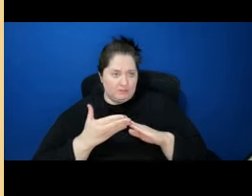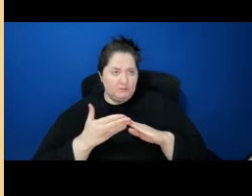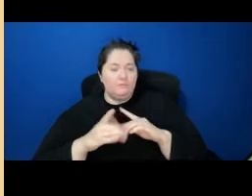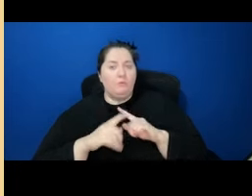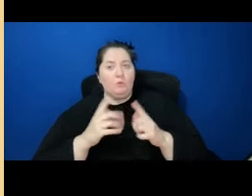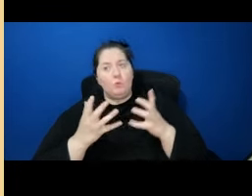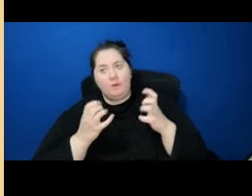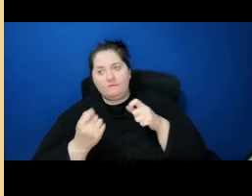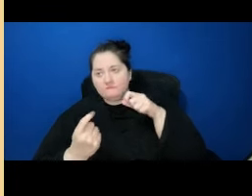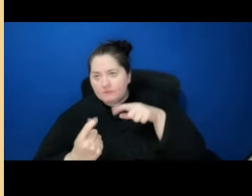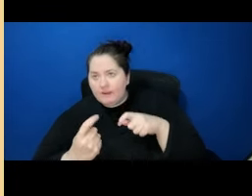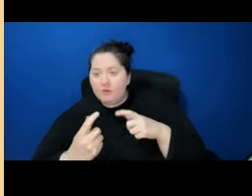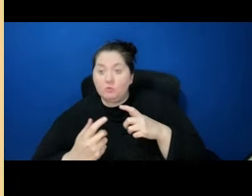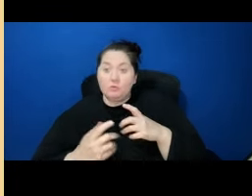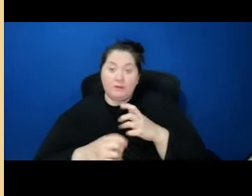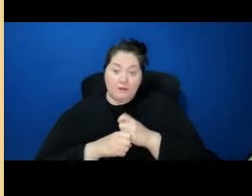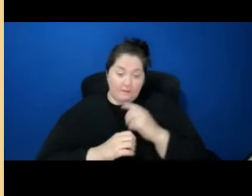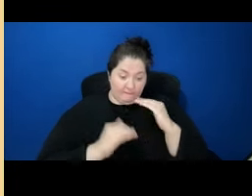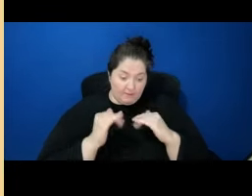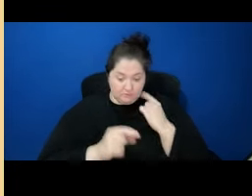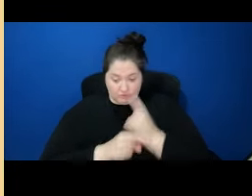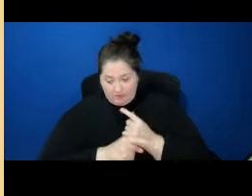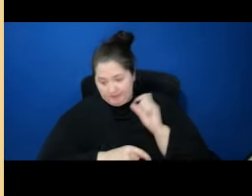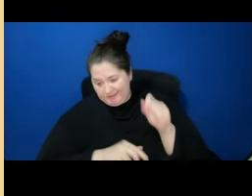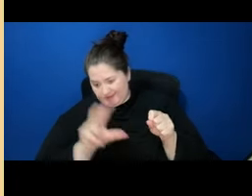for feedback about whether we got that balance right.